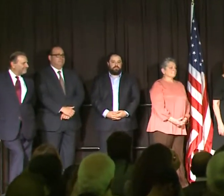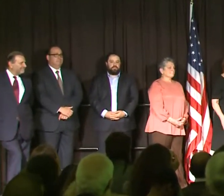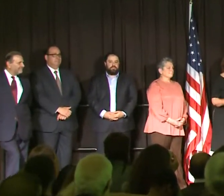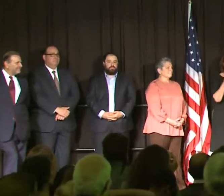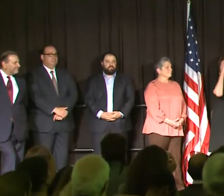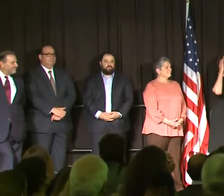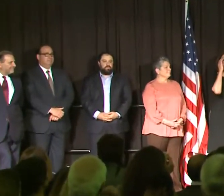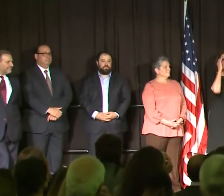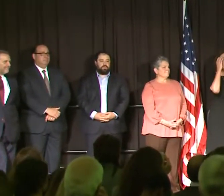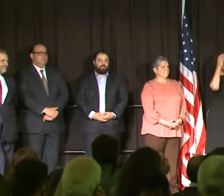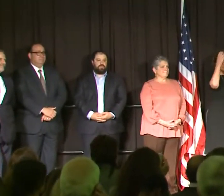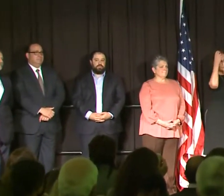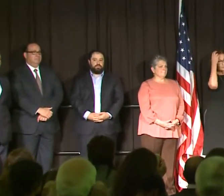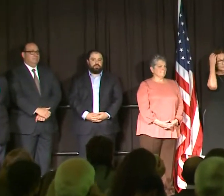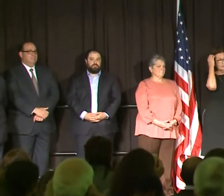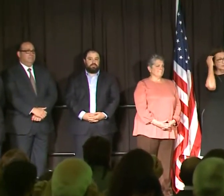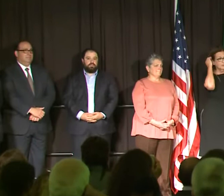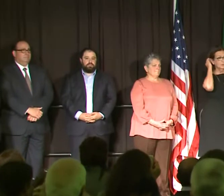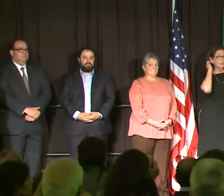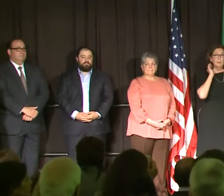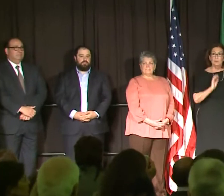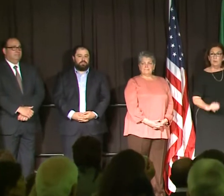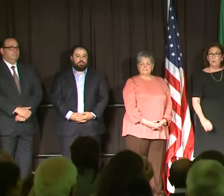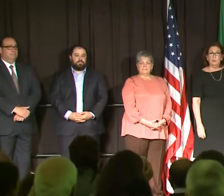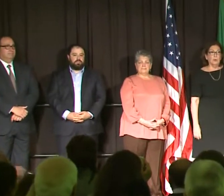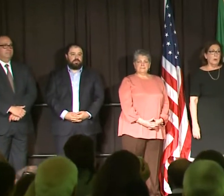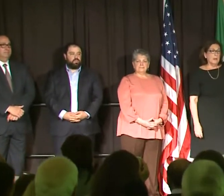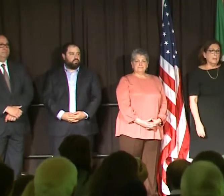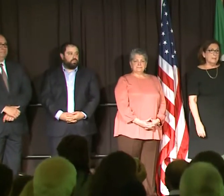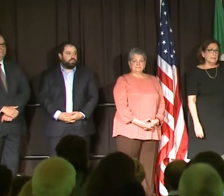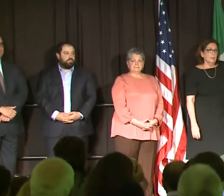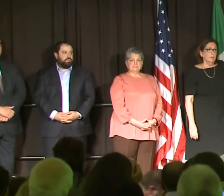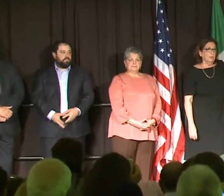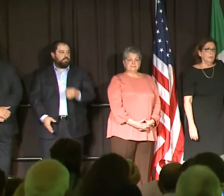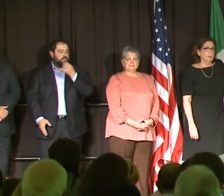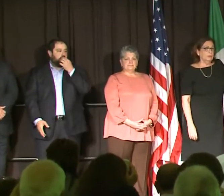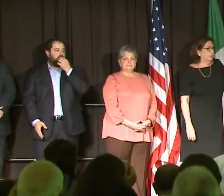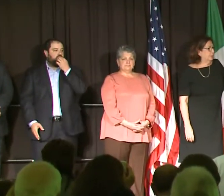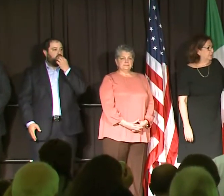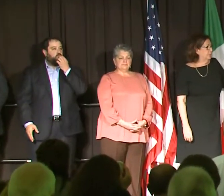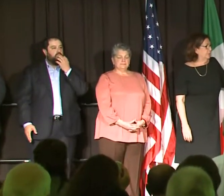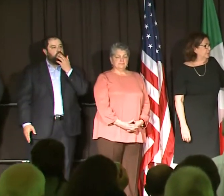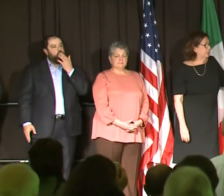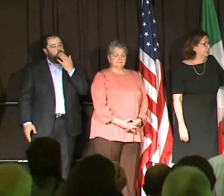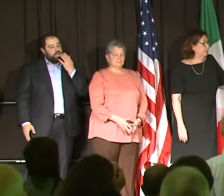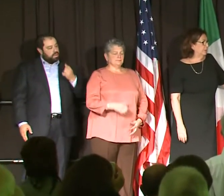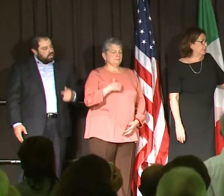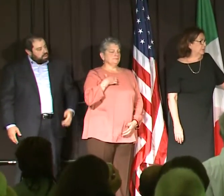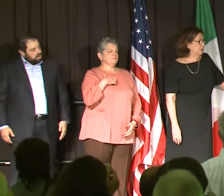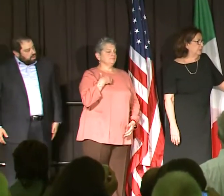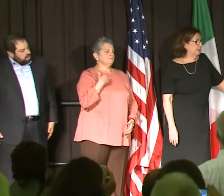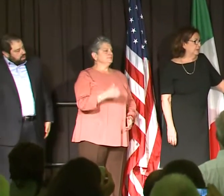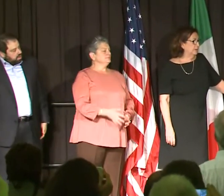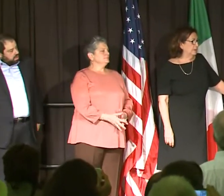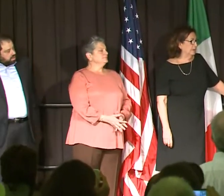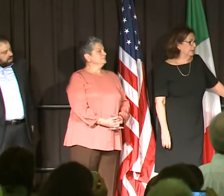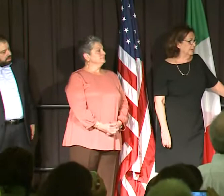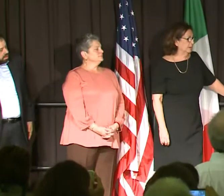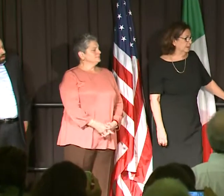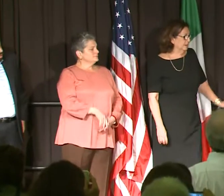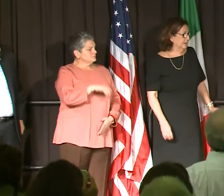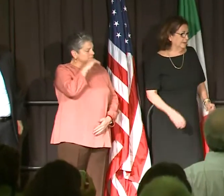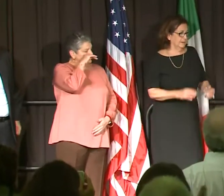another very special guest, and we're so honored to have her here. She is the ambassador of Italy to the United Nations, Maria